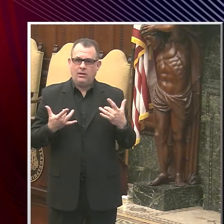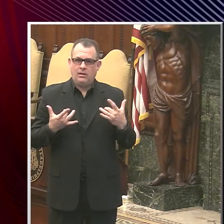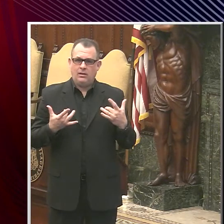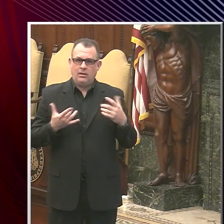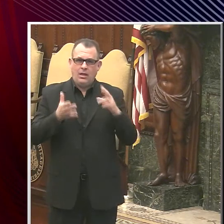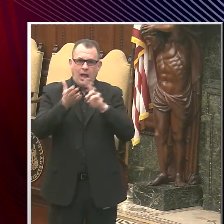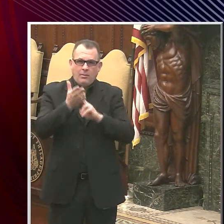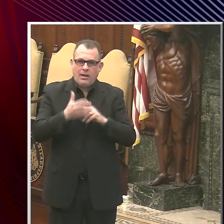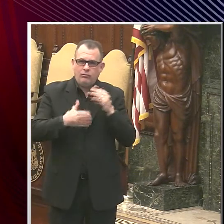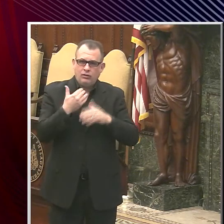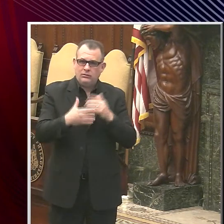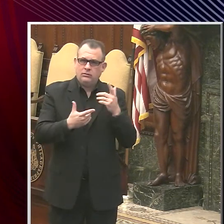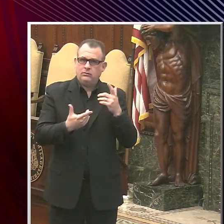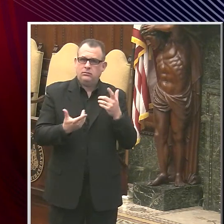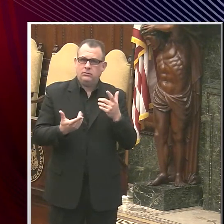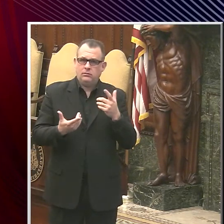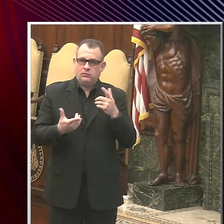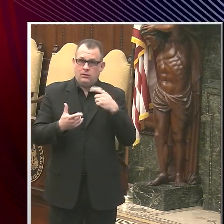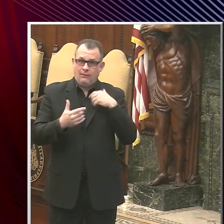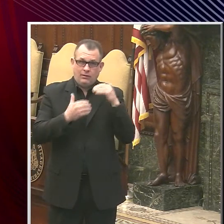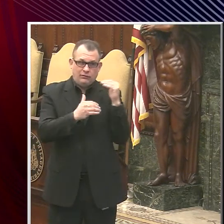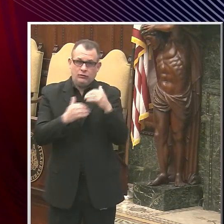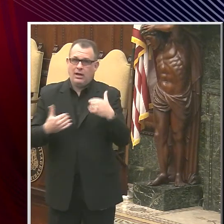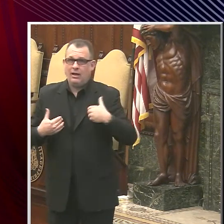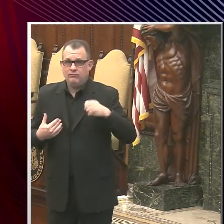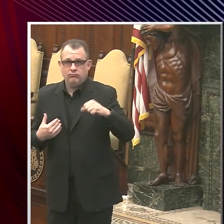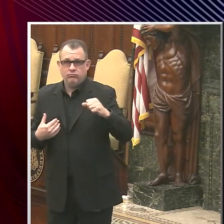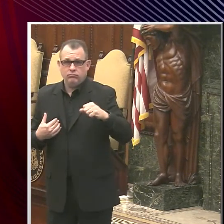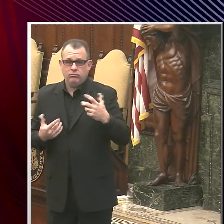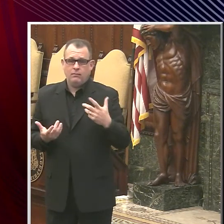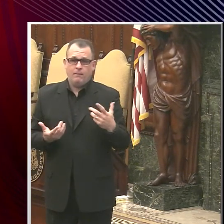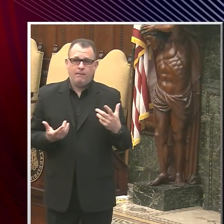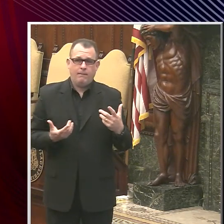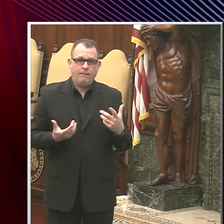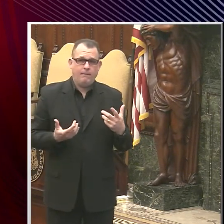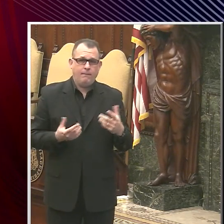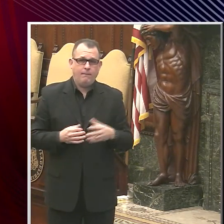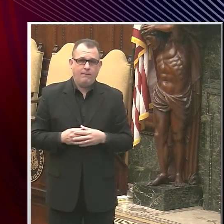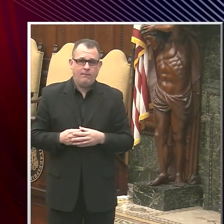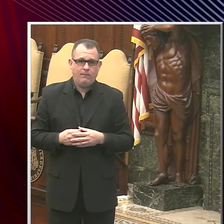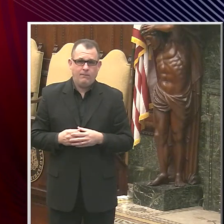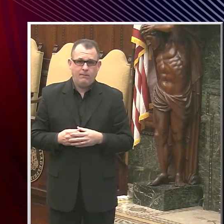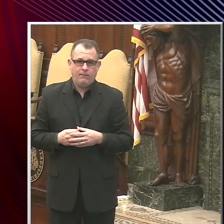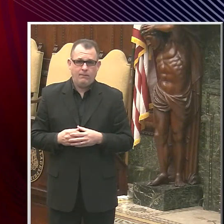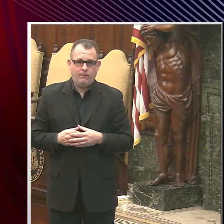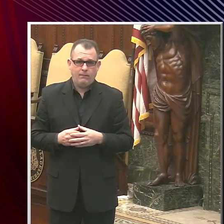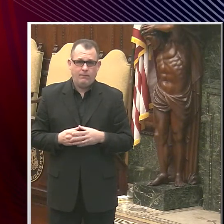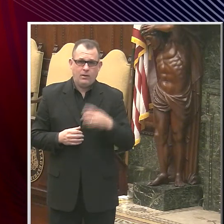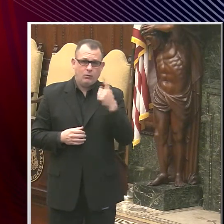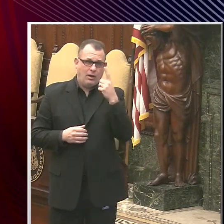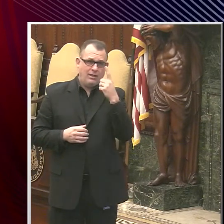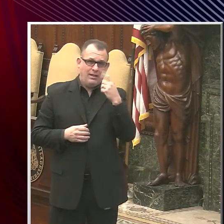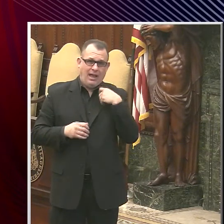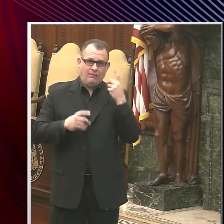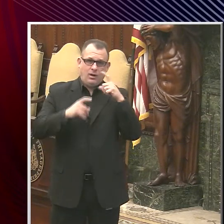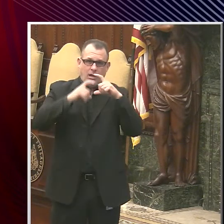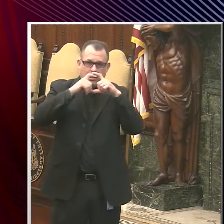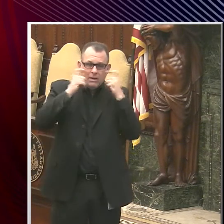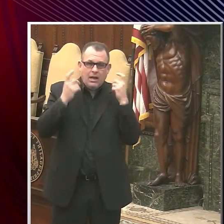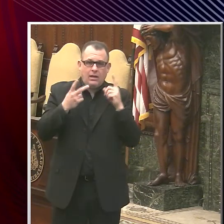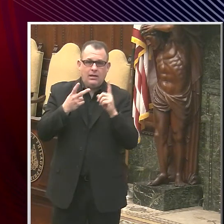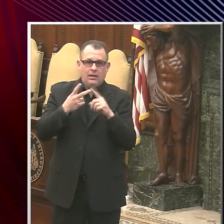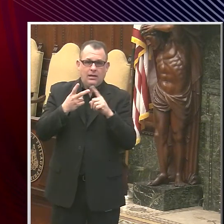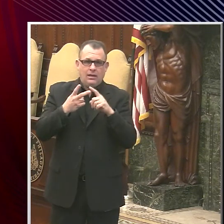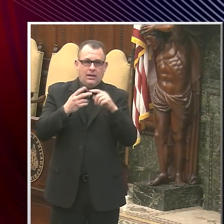any restrictions that might come with it when the lifting of the ban proceeds? If they're going to be wearing masks, or there's going to be limits